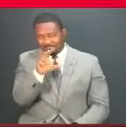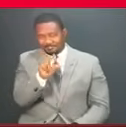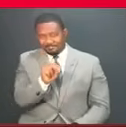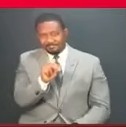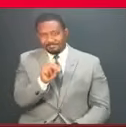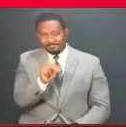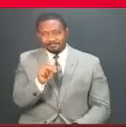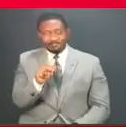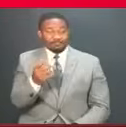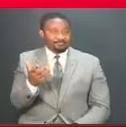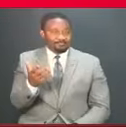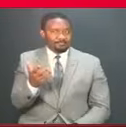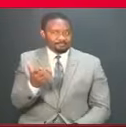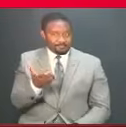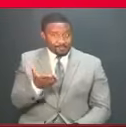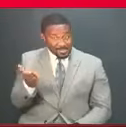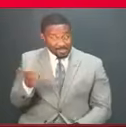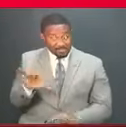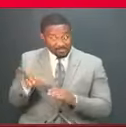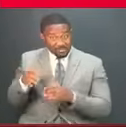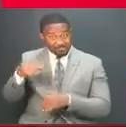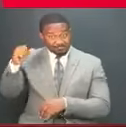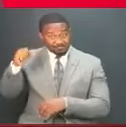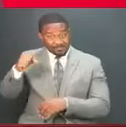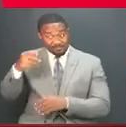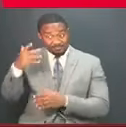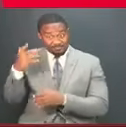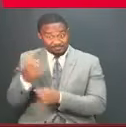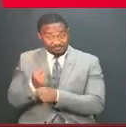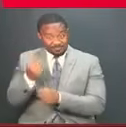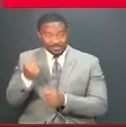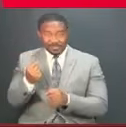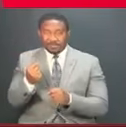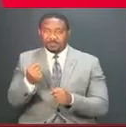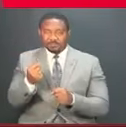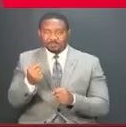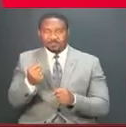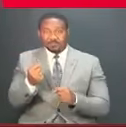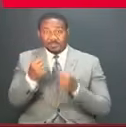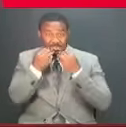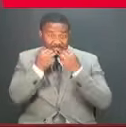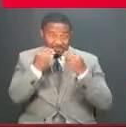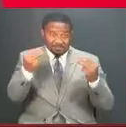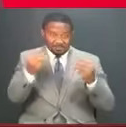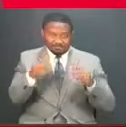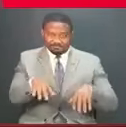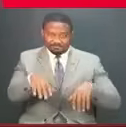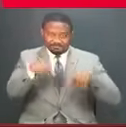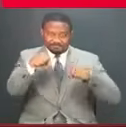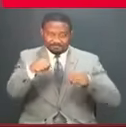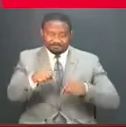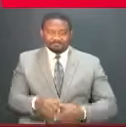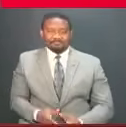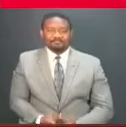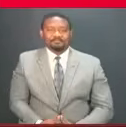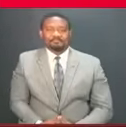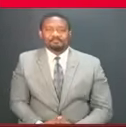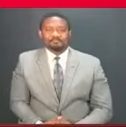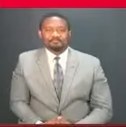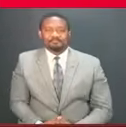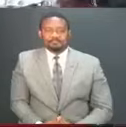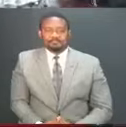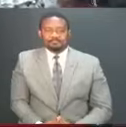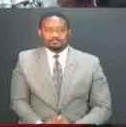Honorable members, the ayes have it. The motion is accordingly adopted. Yeah, Mr.